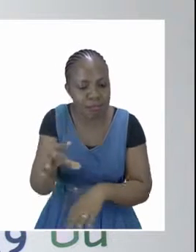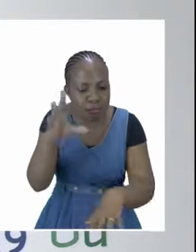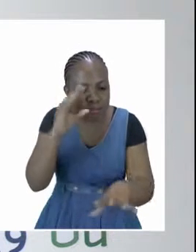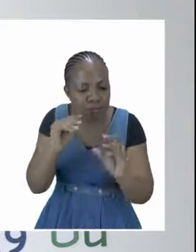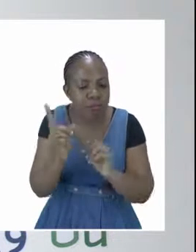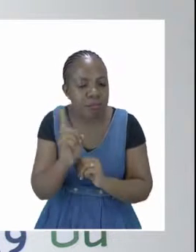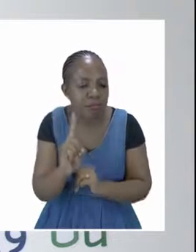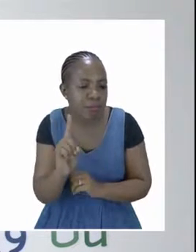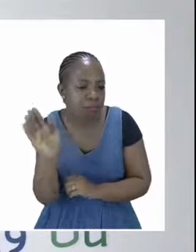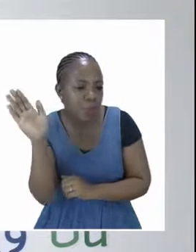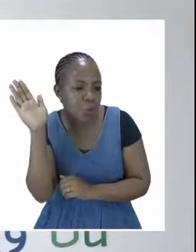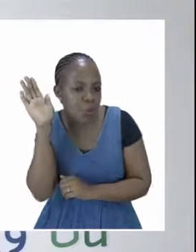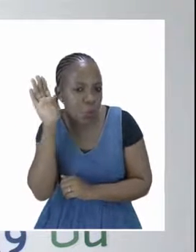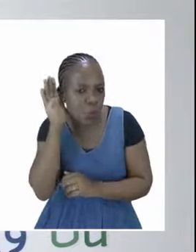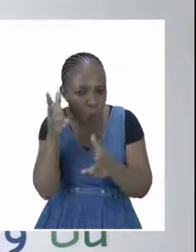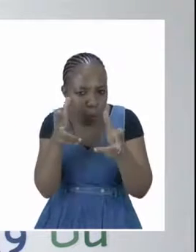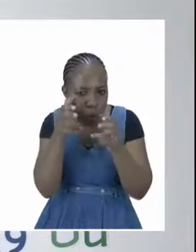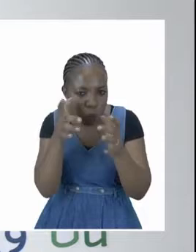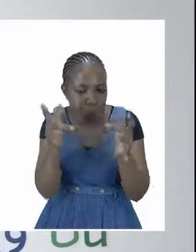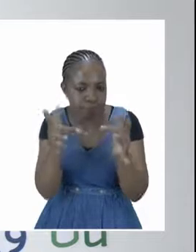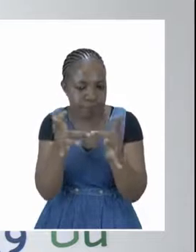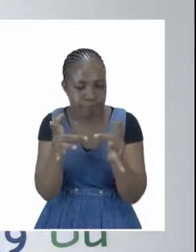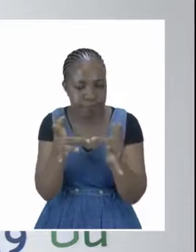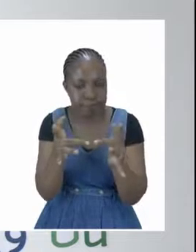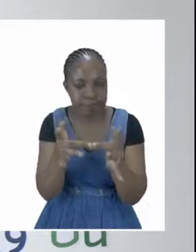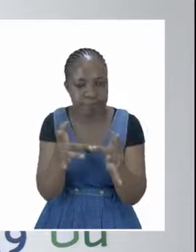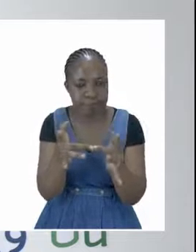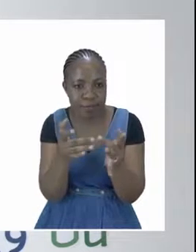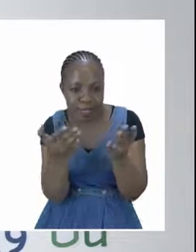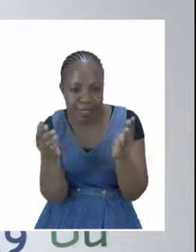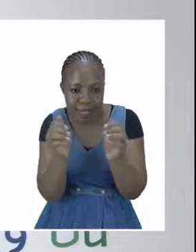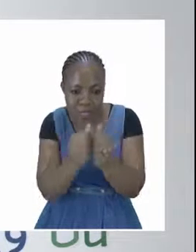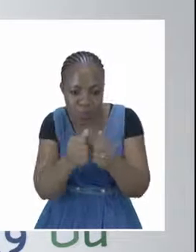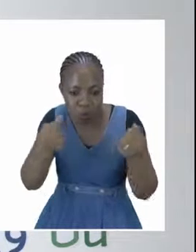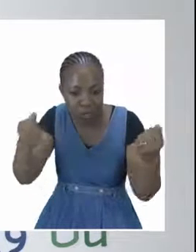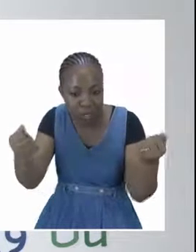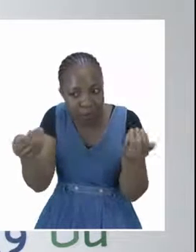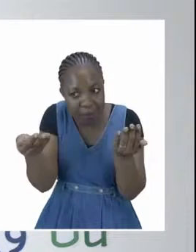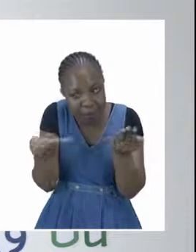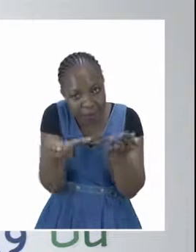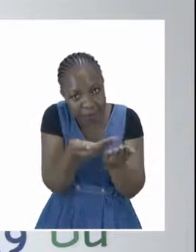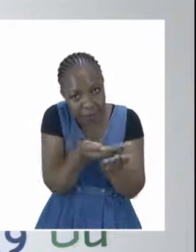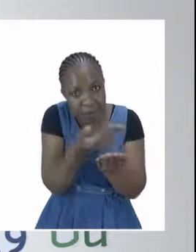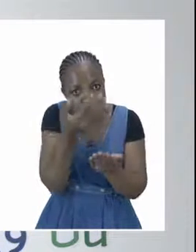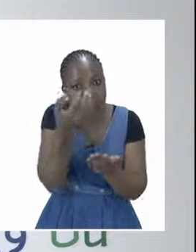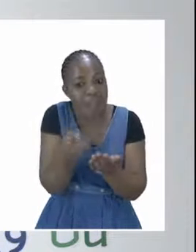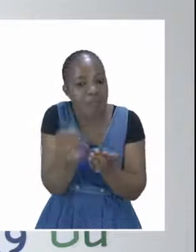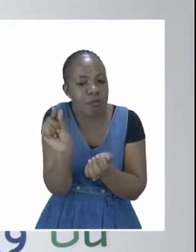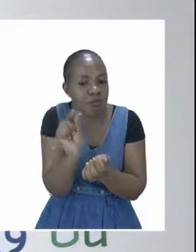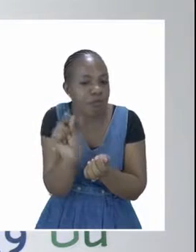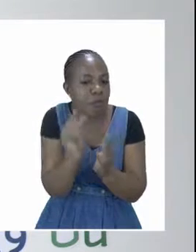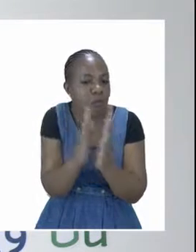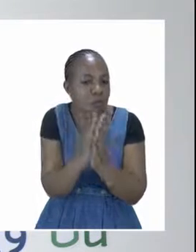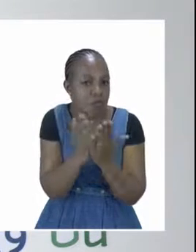or watching online. Inside the newspapers, there is an insert of the lesson